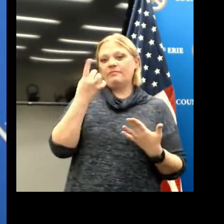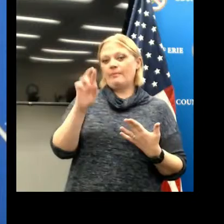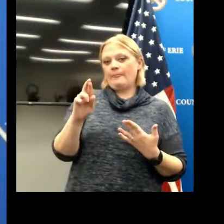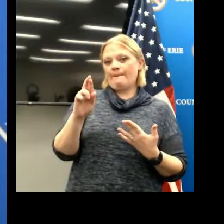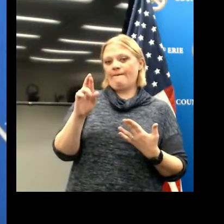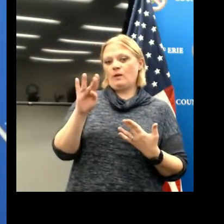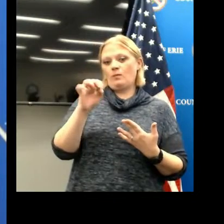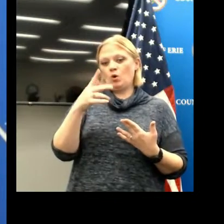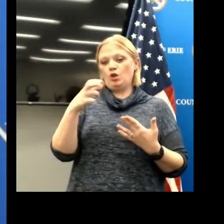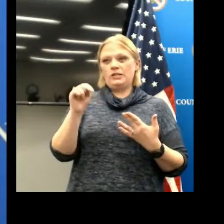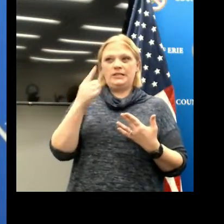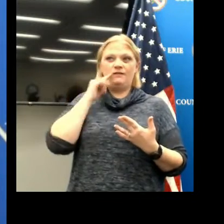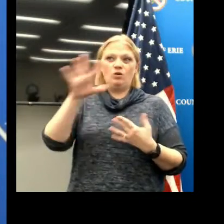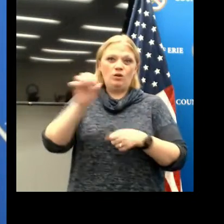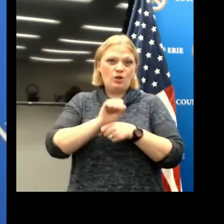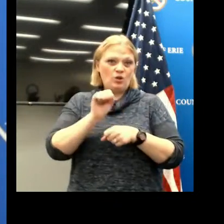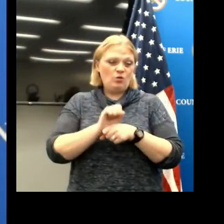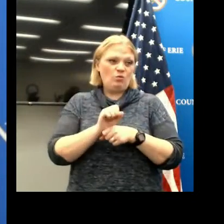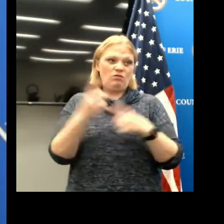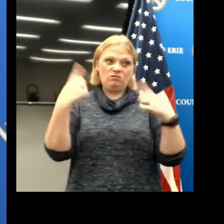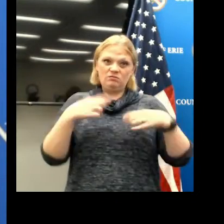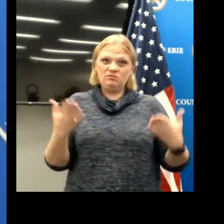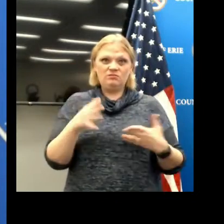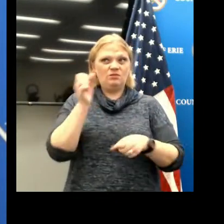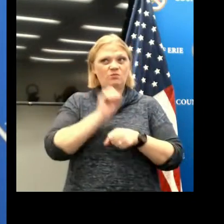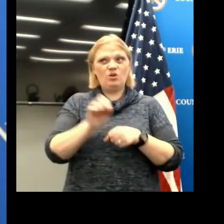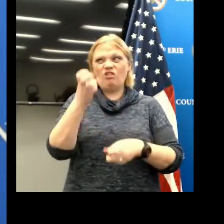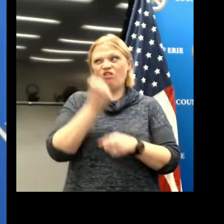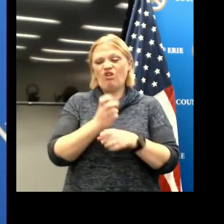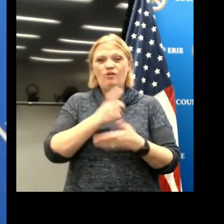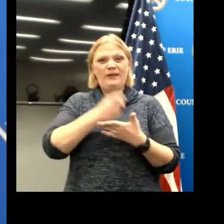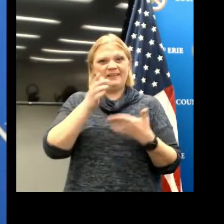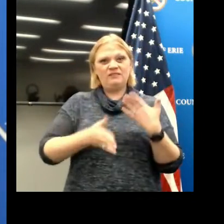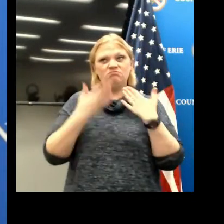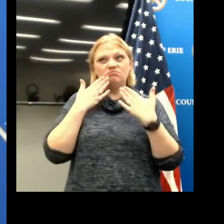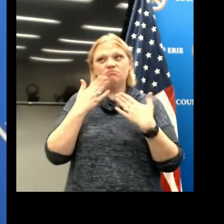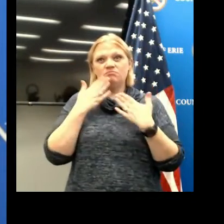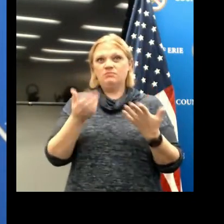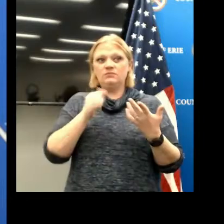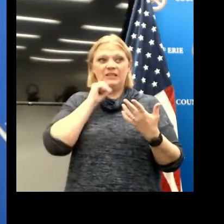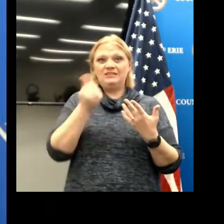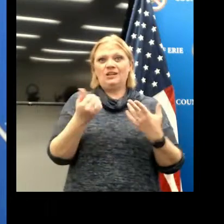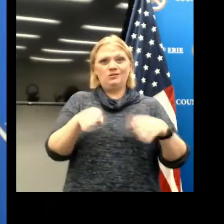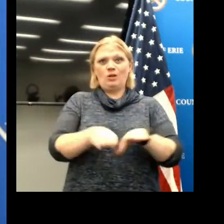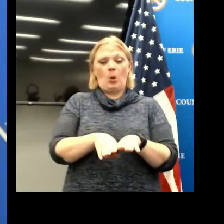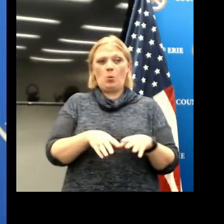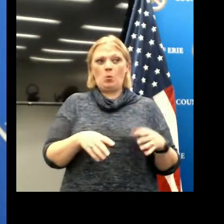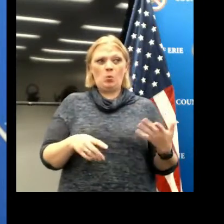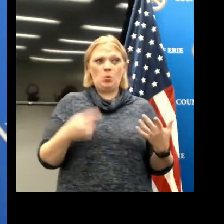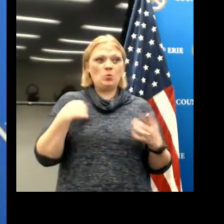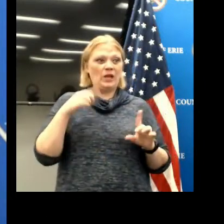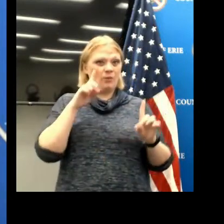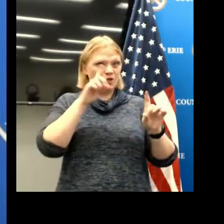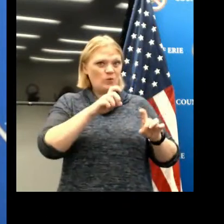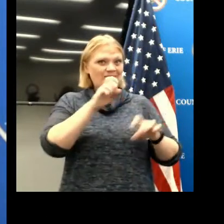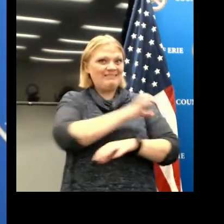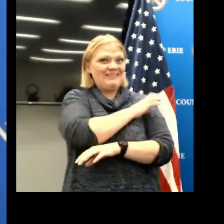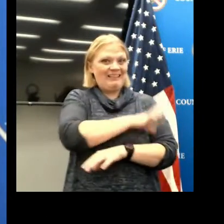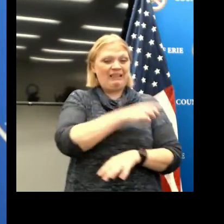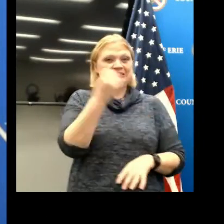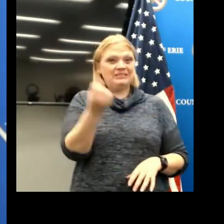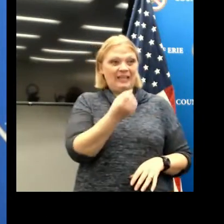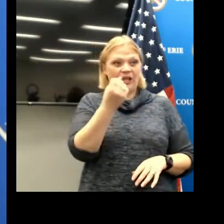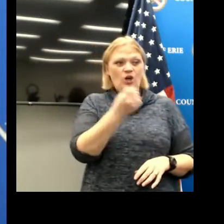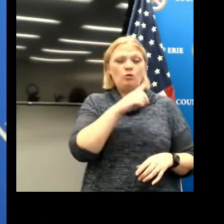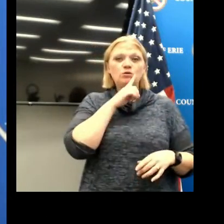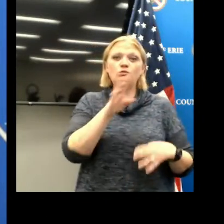for all the work they do. They were here on the weekends. They work hard. It doesn't shut down. I was at a testing clinic this Saturday. It got